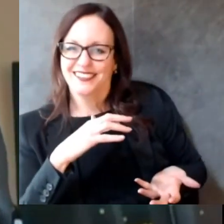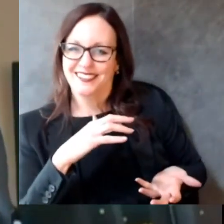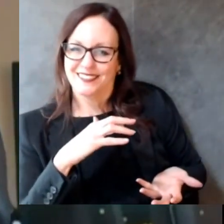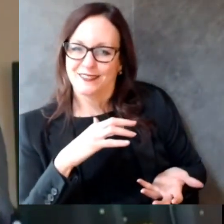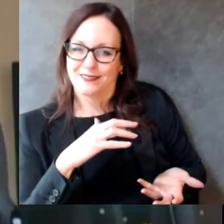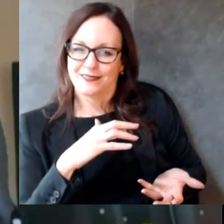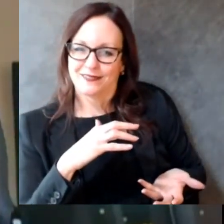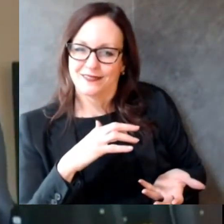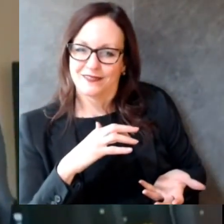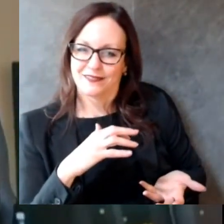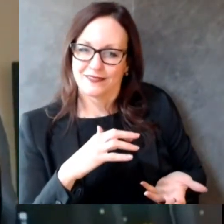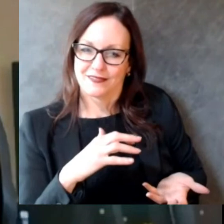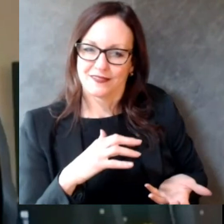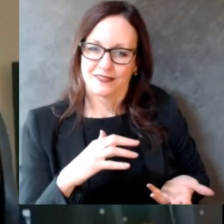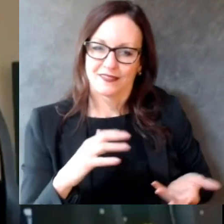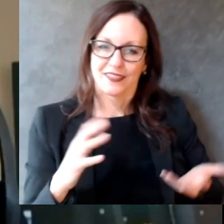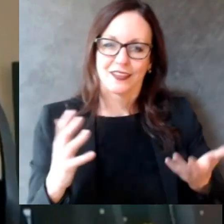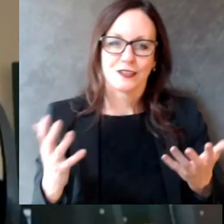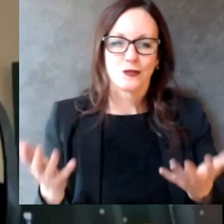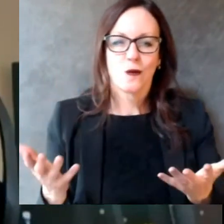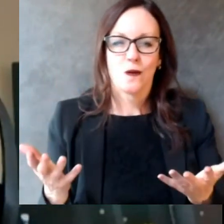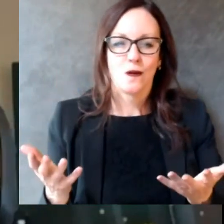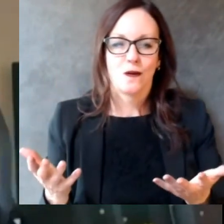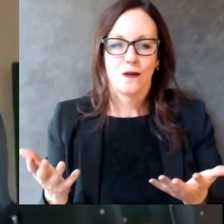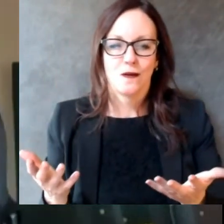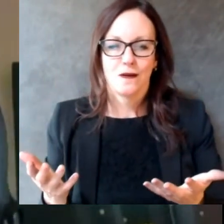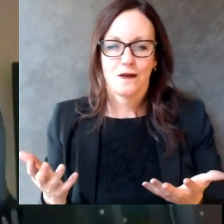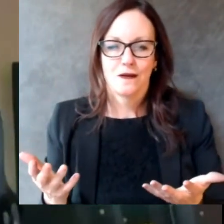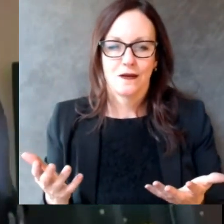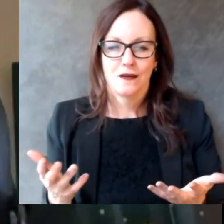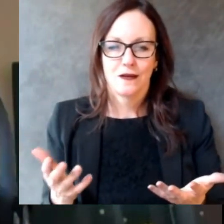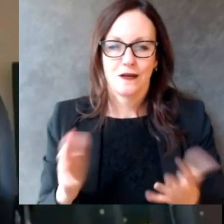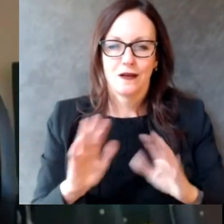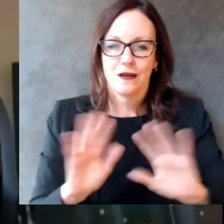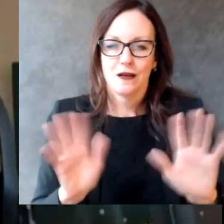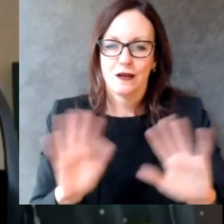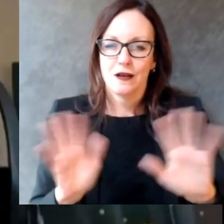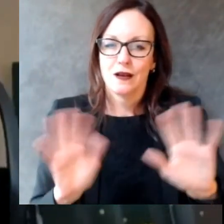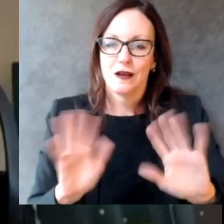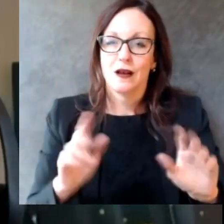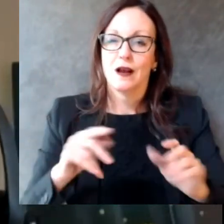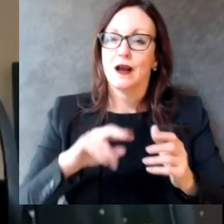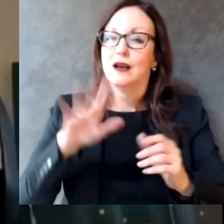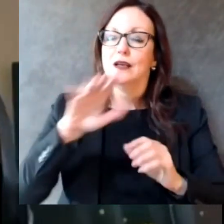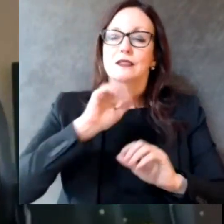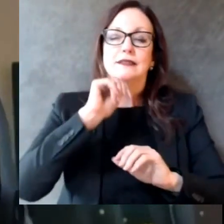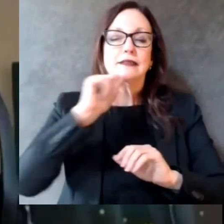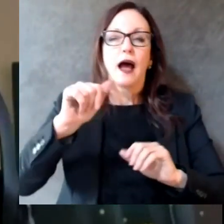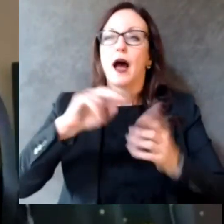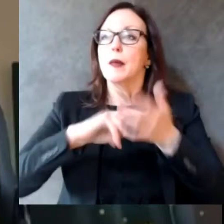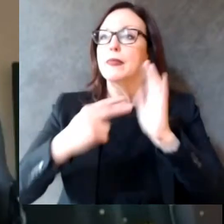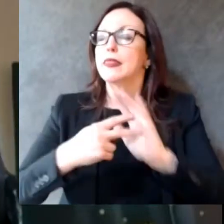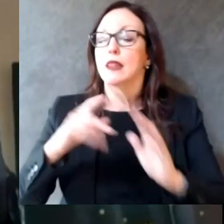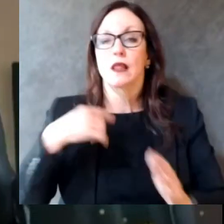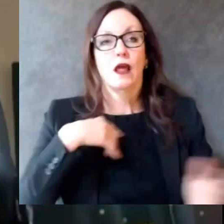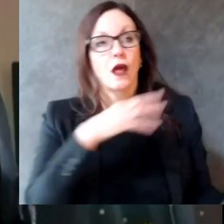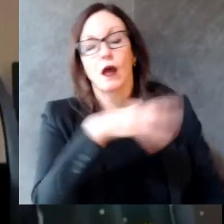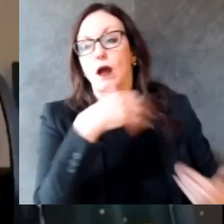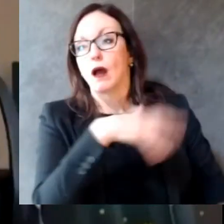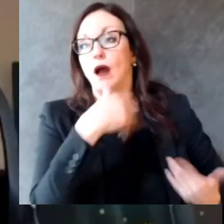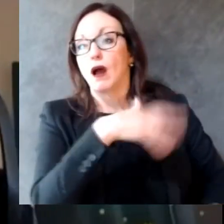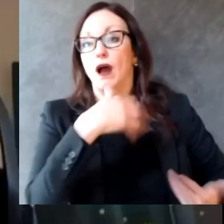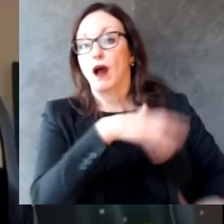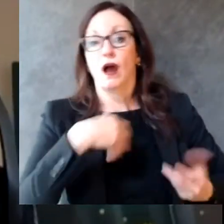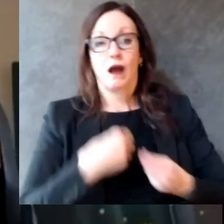who need more vaccine. And then the next week, the whole clock starts all over again. We'll still receive our